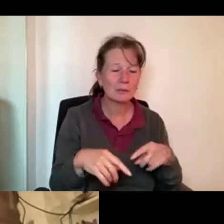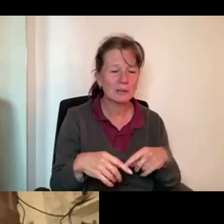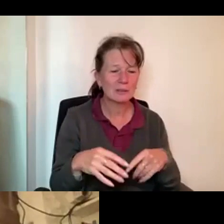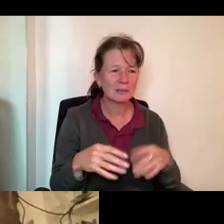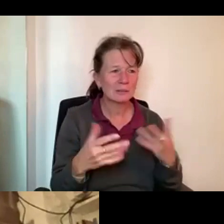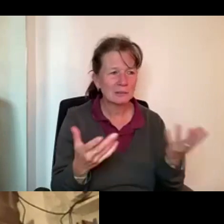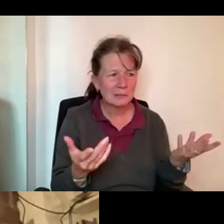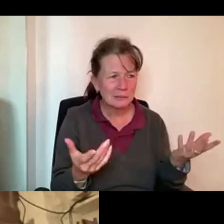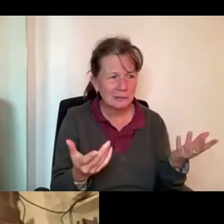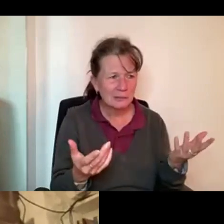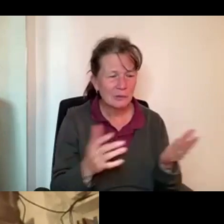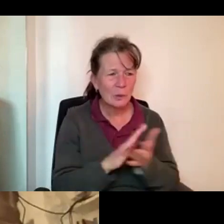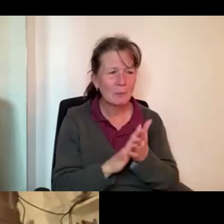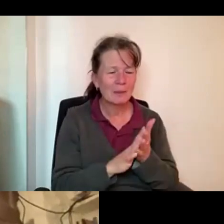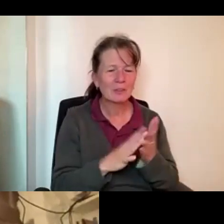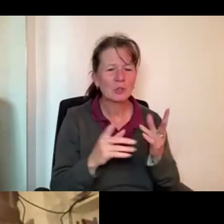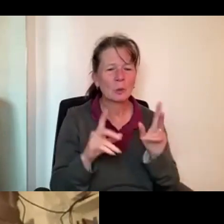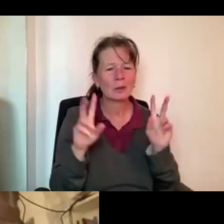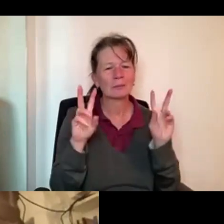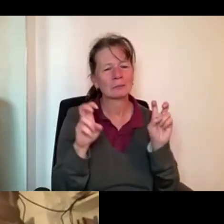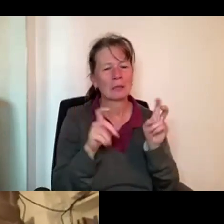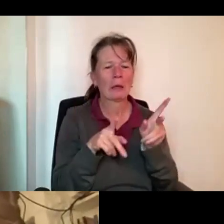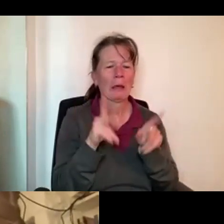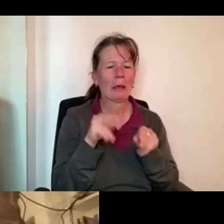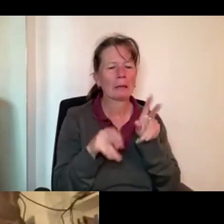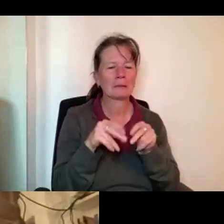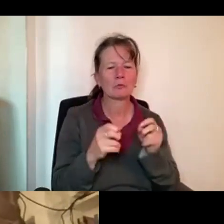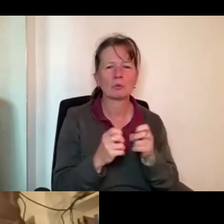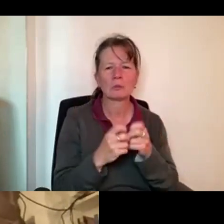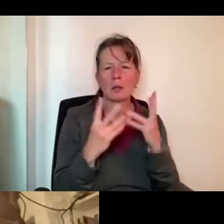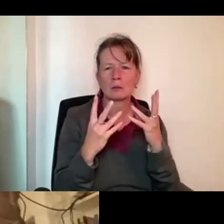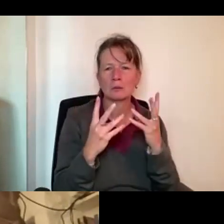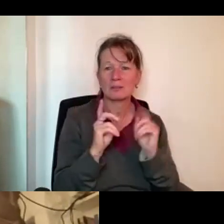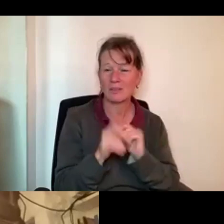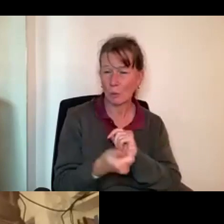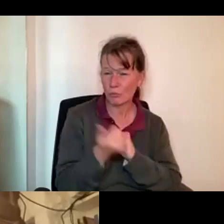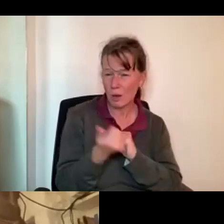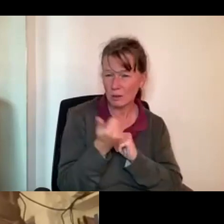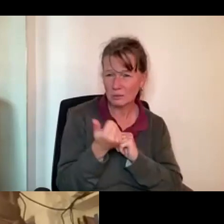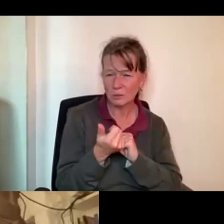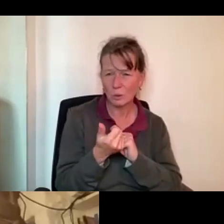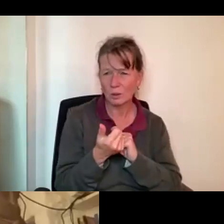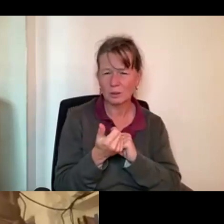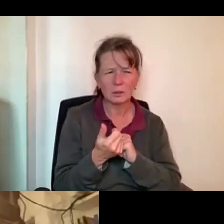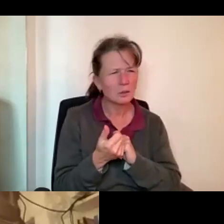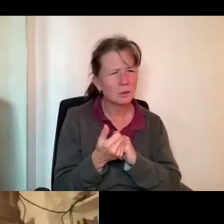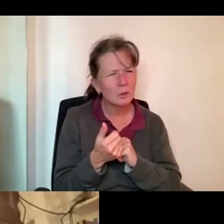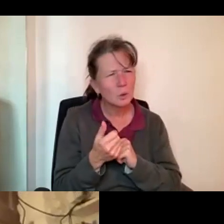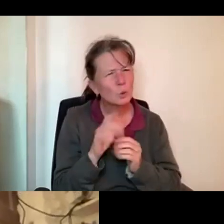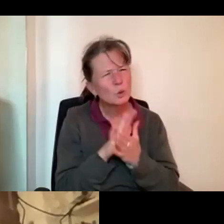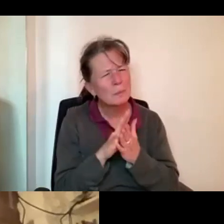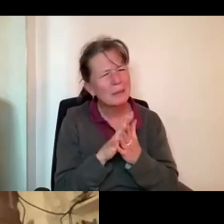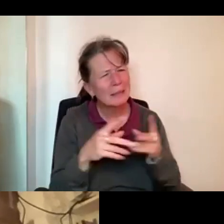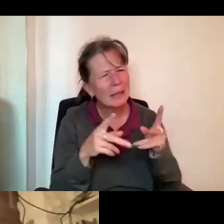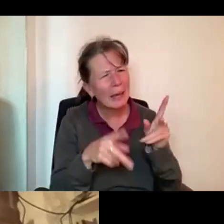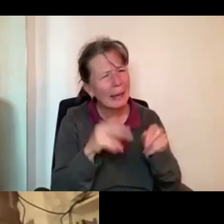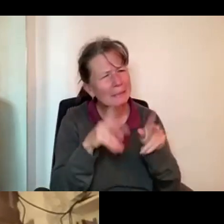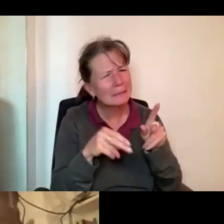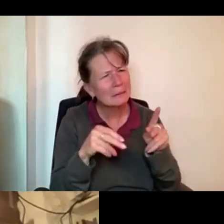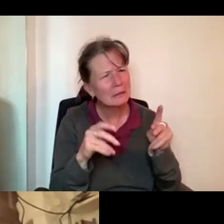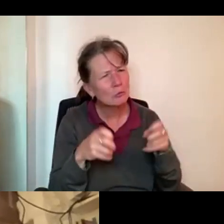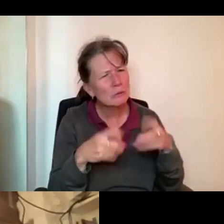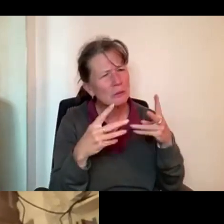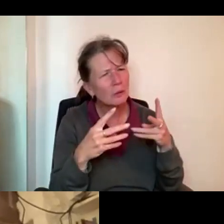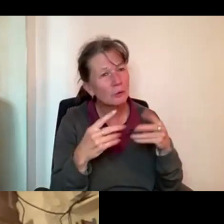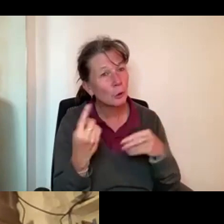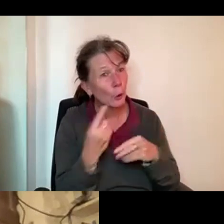you edit the results. Is that okay? What do you mean by edit the results, Bill? You mean in terms of who